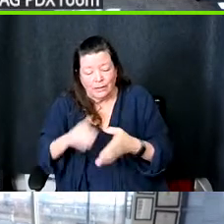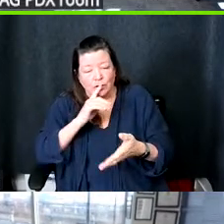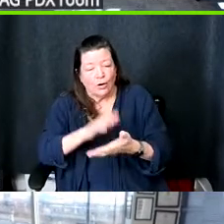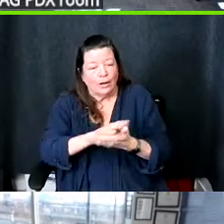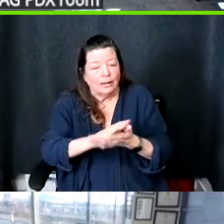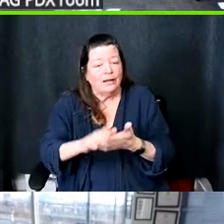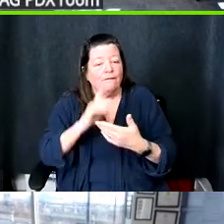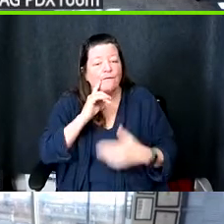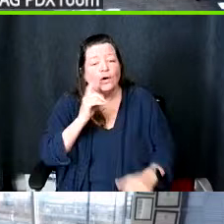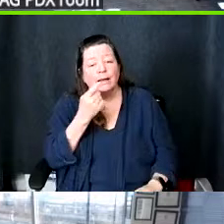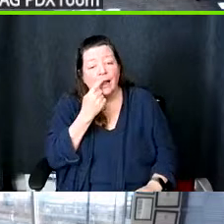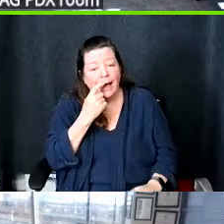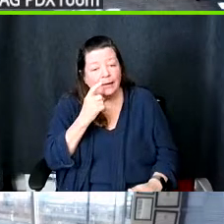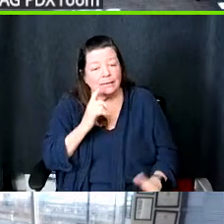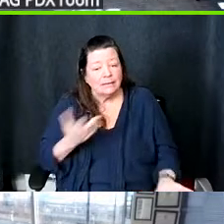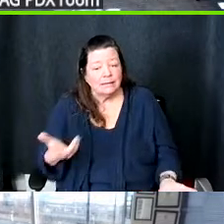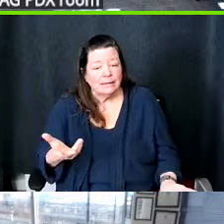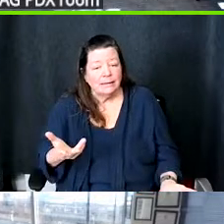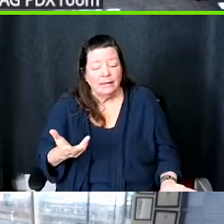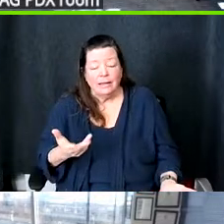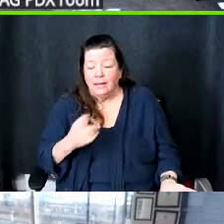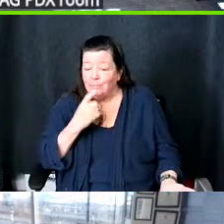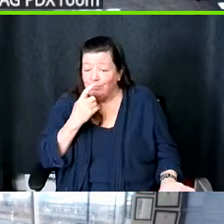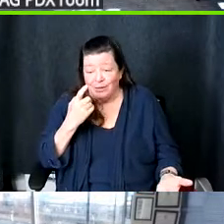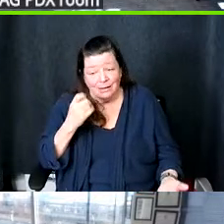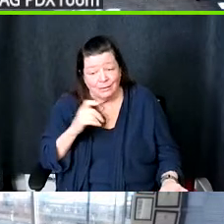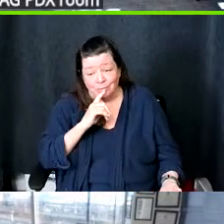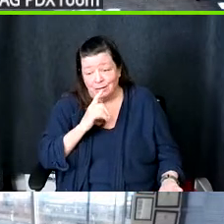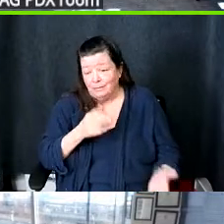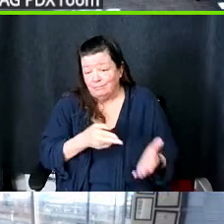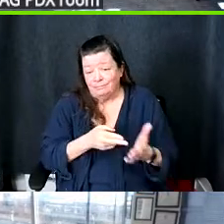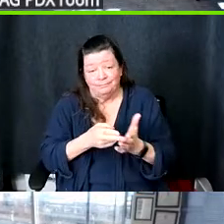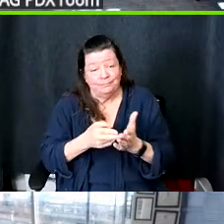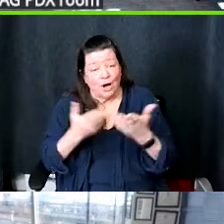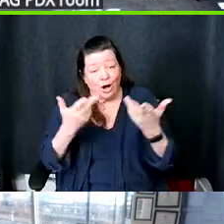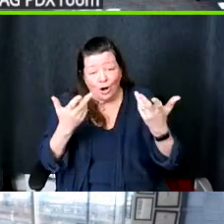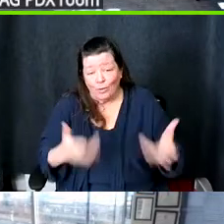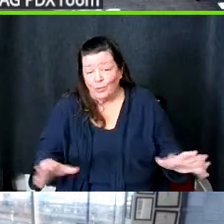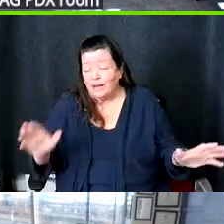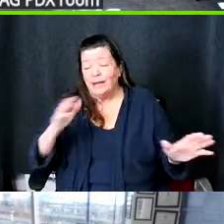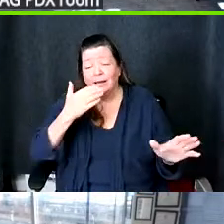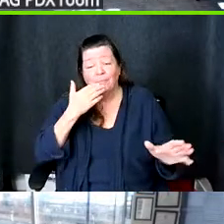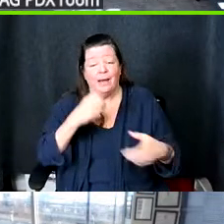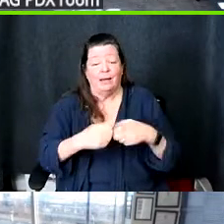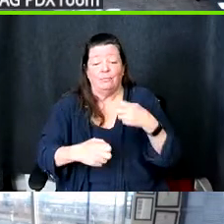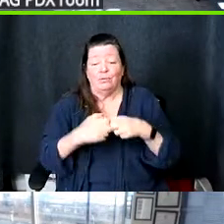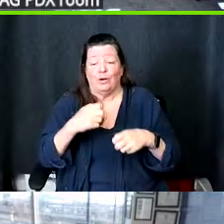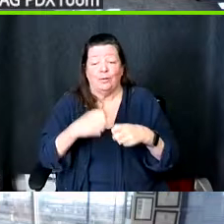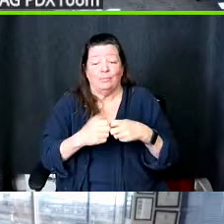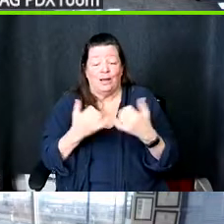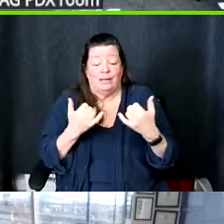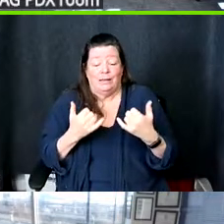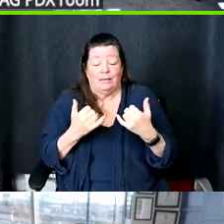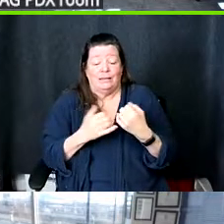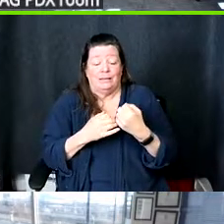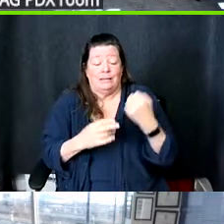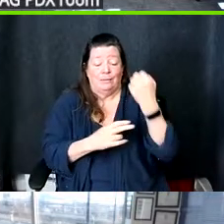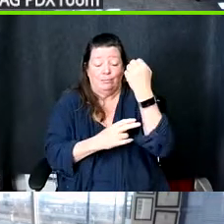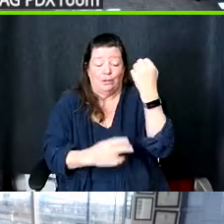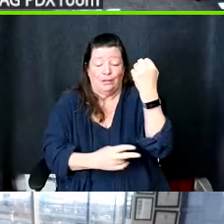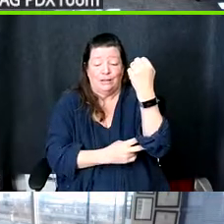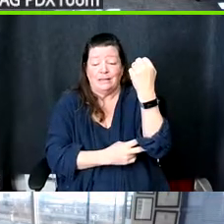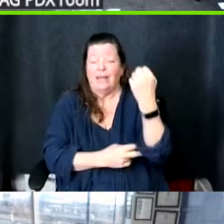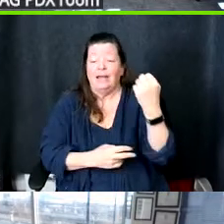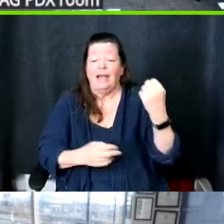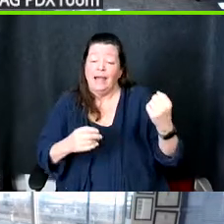glass, because it already is a very bad problem on the existing ones. And if we have even a more